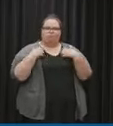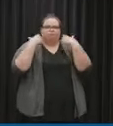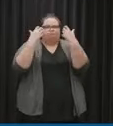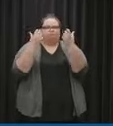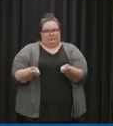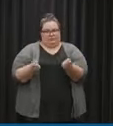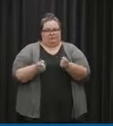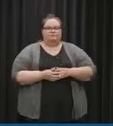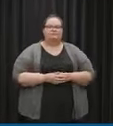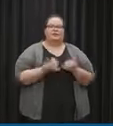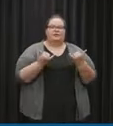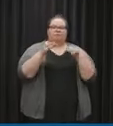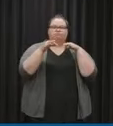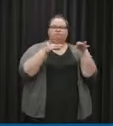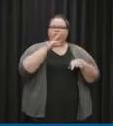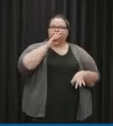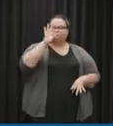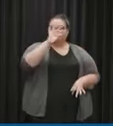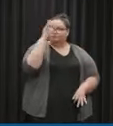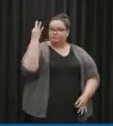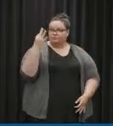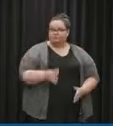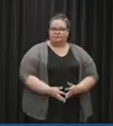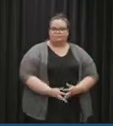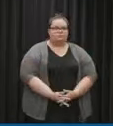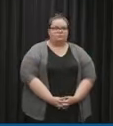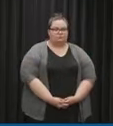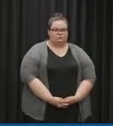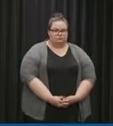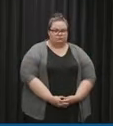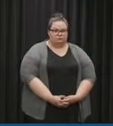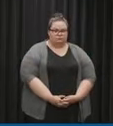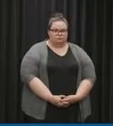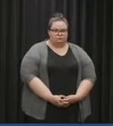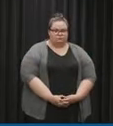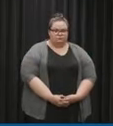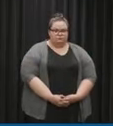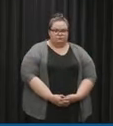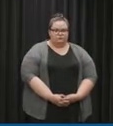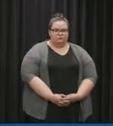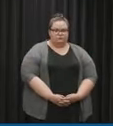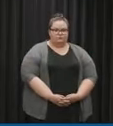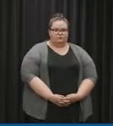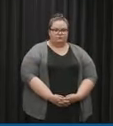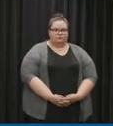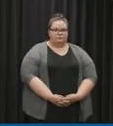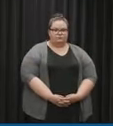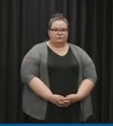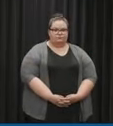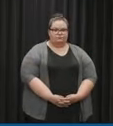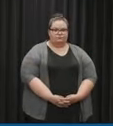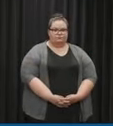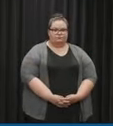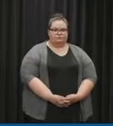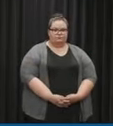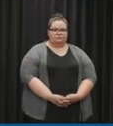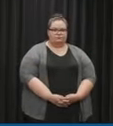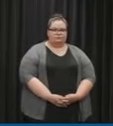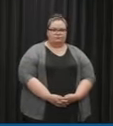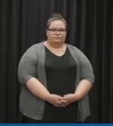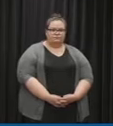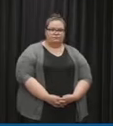pour... So just to inform you, well, I would like to provide an update that Public Health